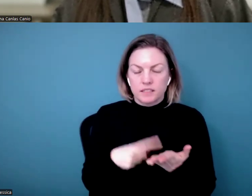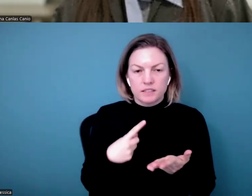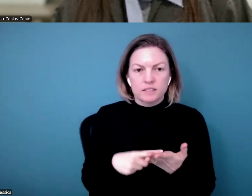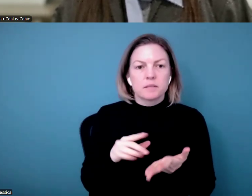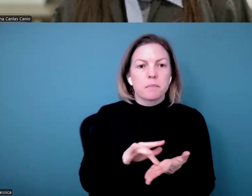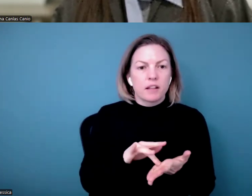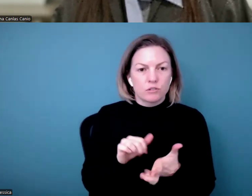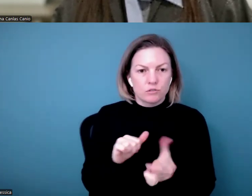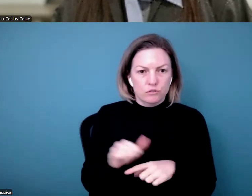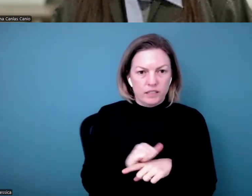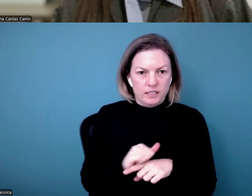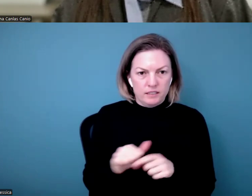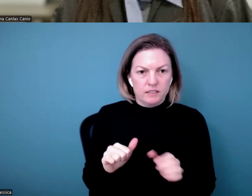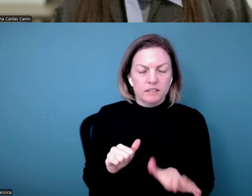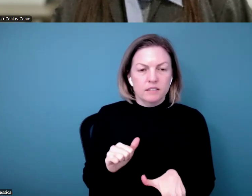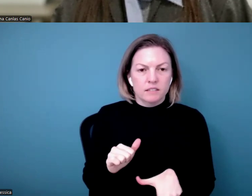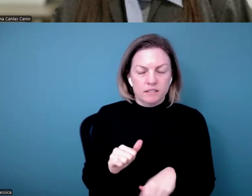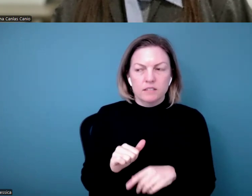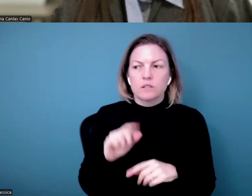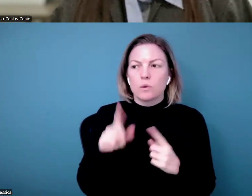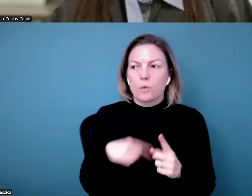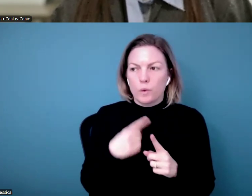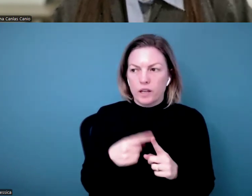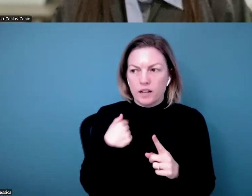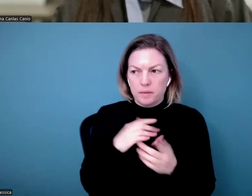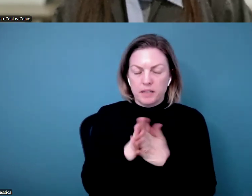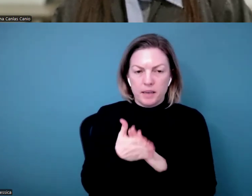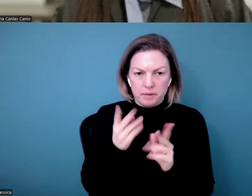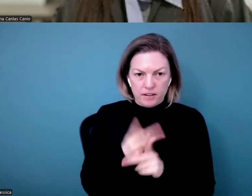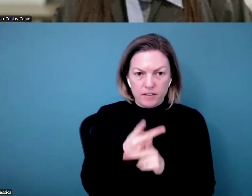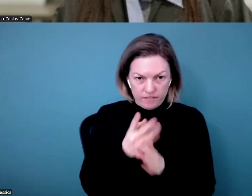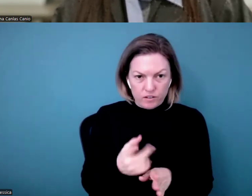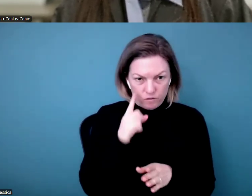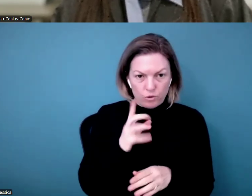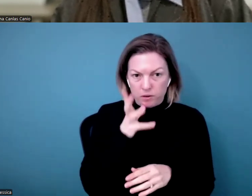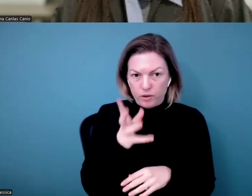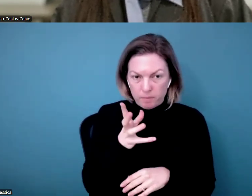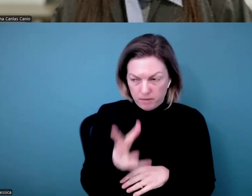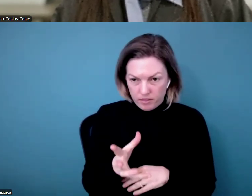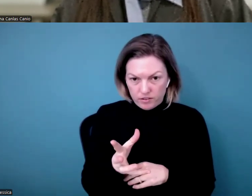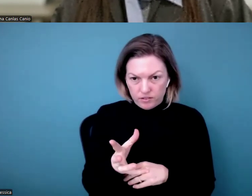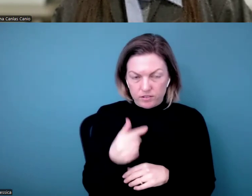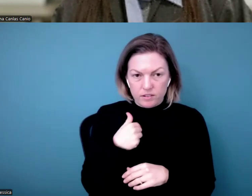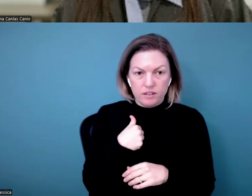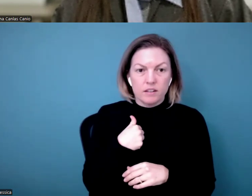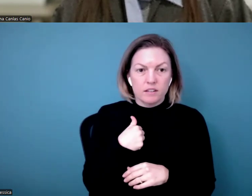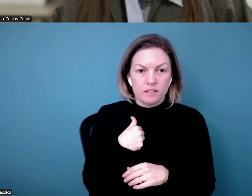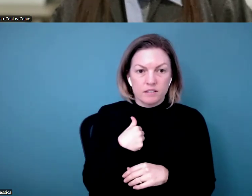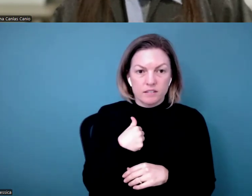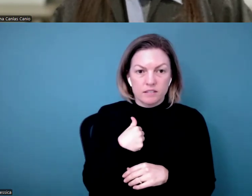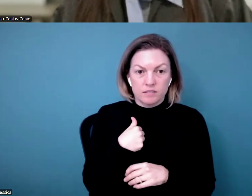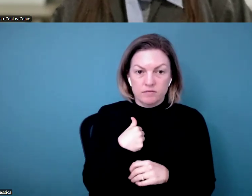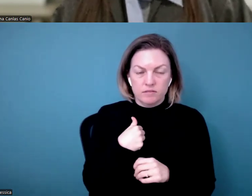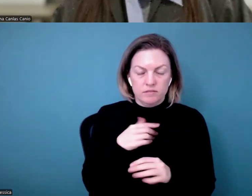training. But when I became a caregiver for my grandmother, it was a